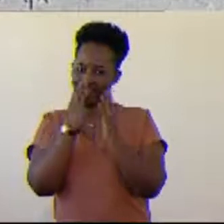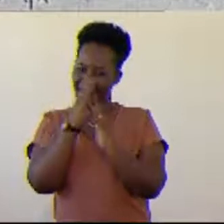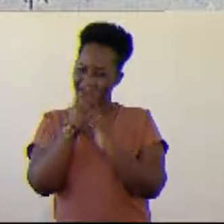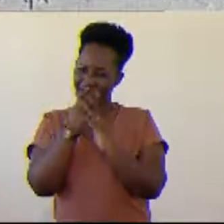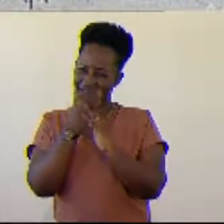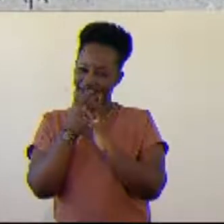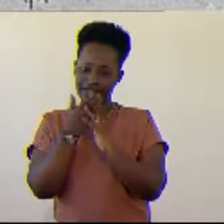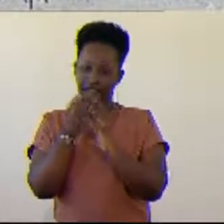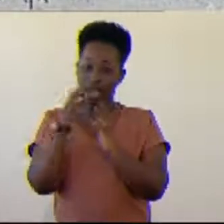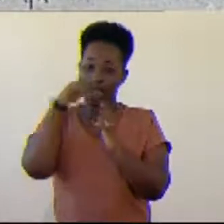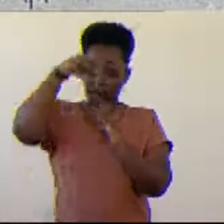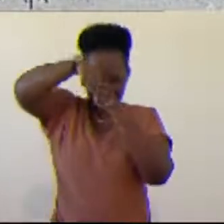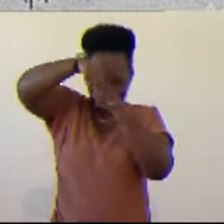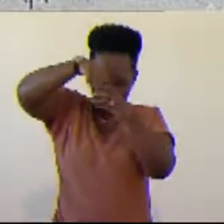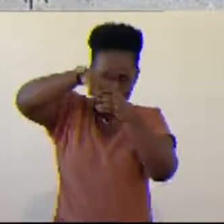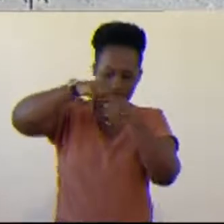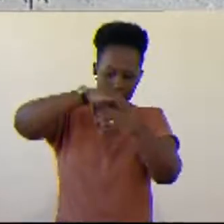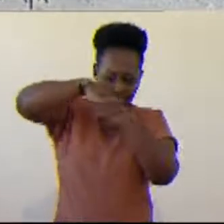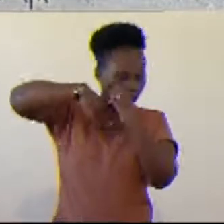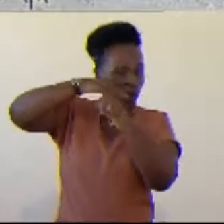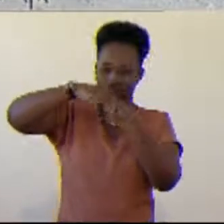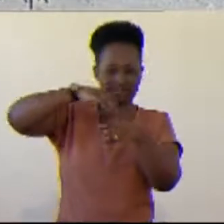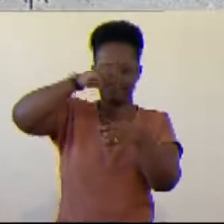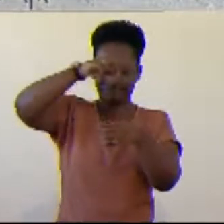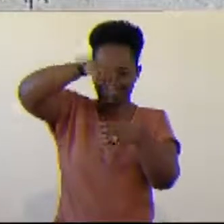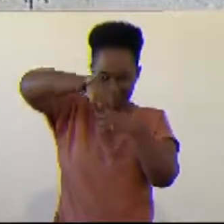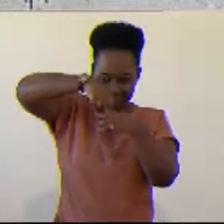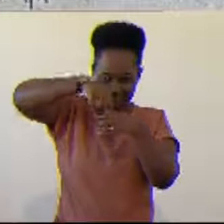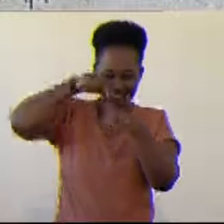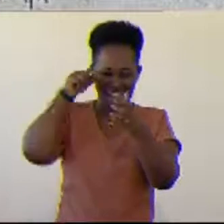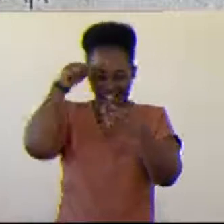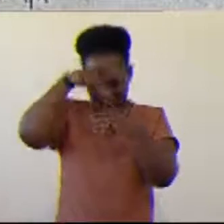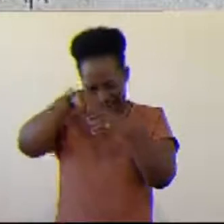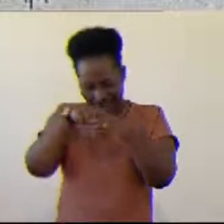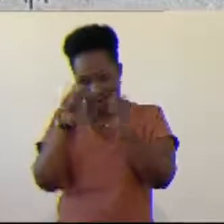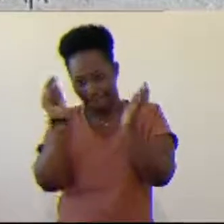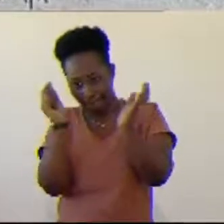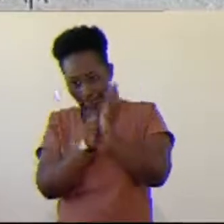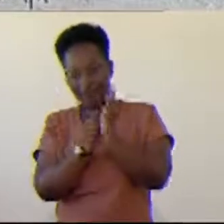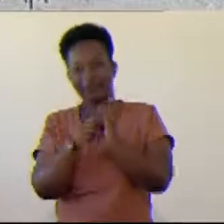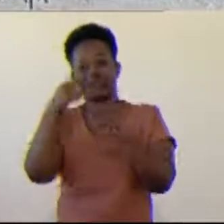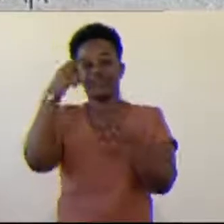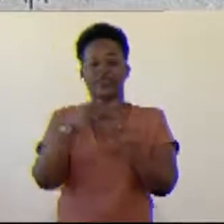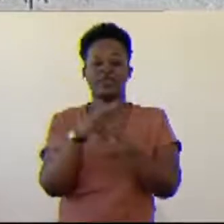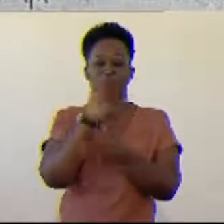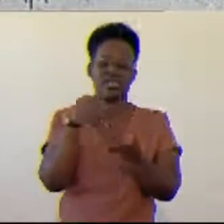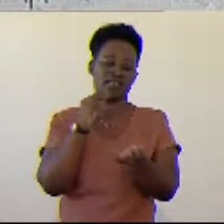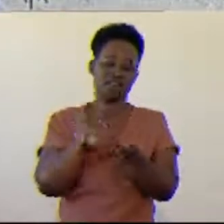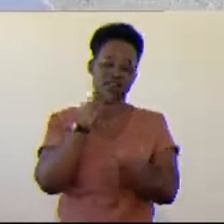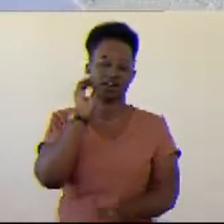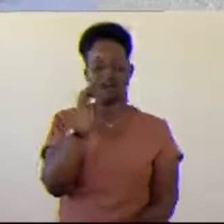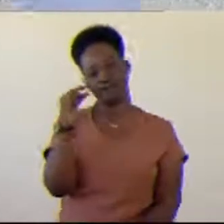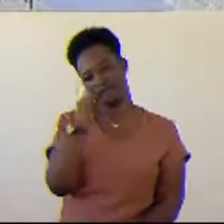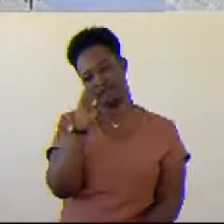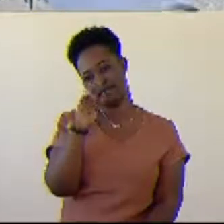the surface, but right inside there. That becomes the center of gravity. And in real life, we have so